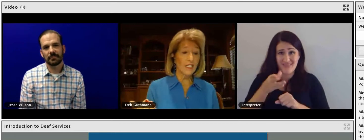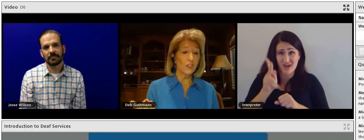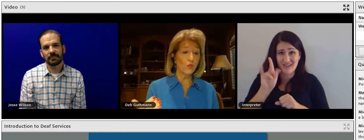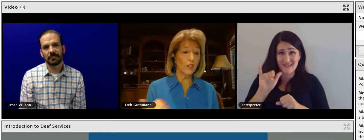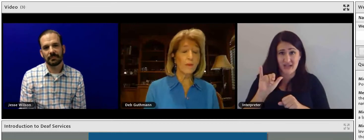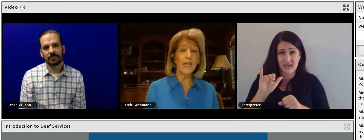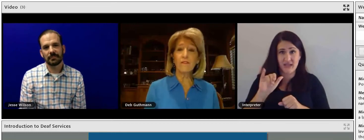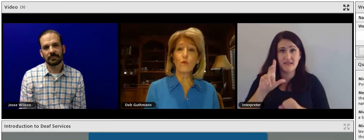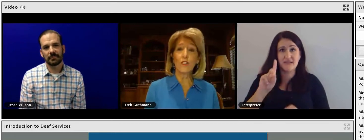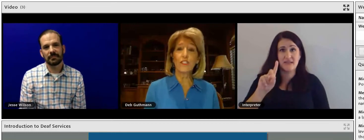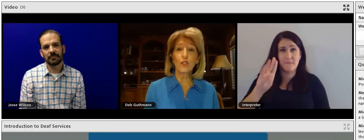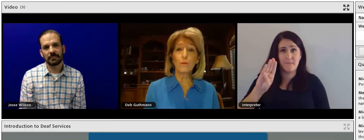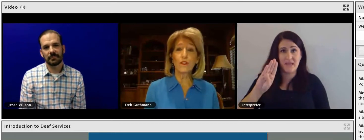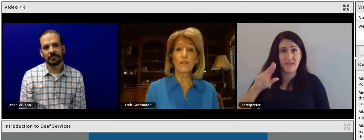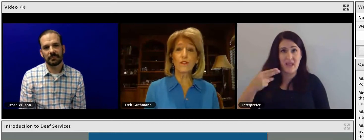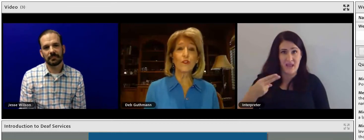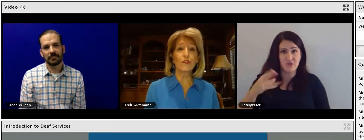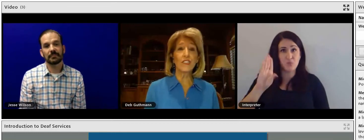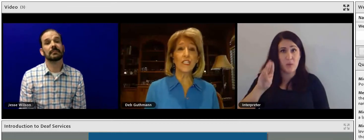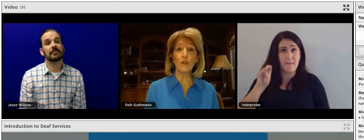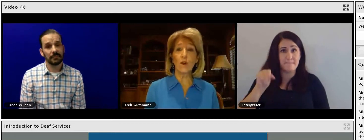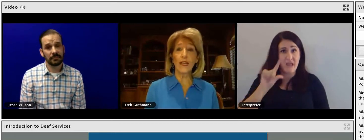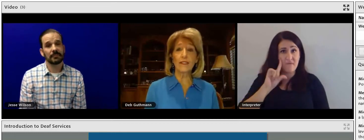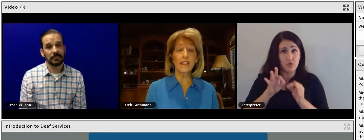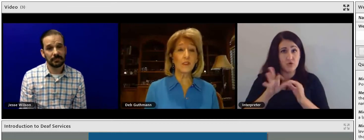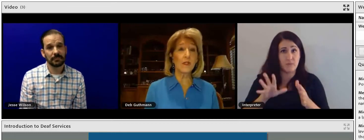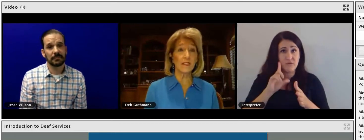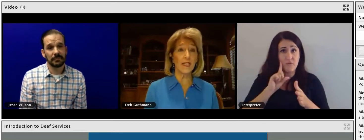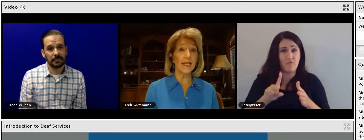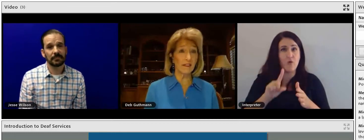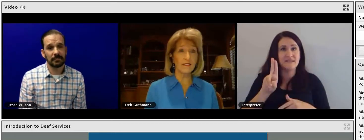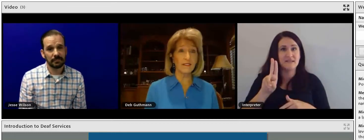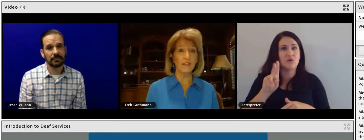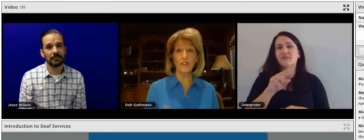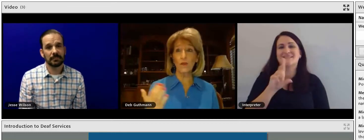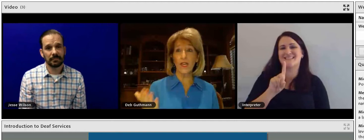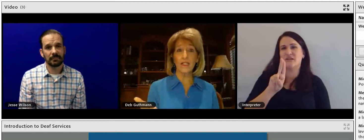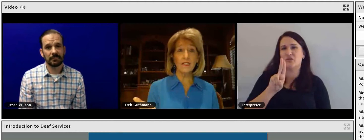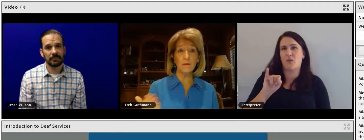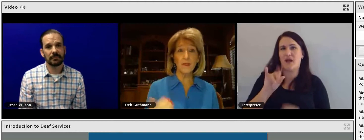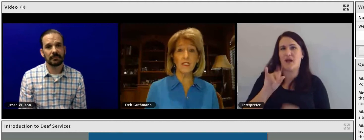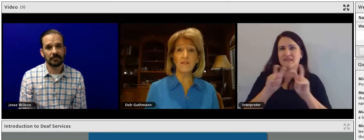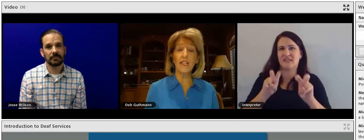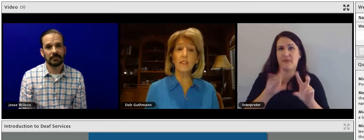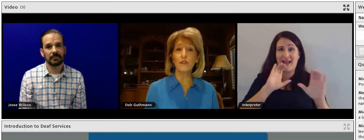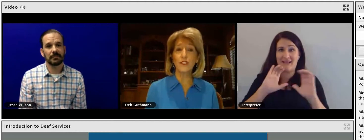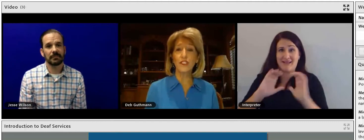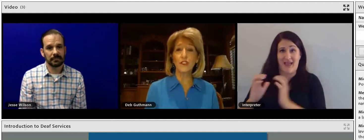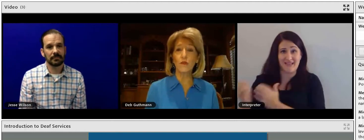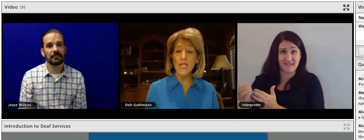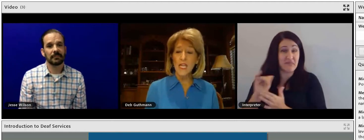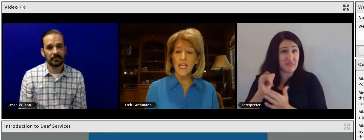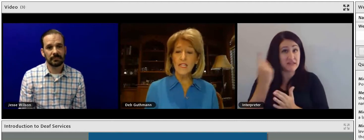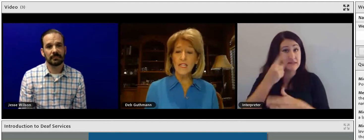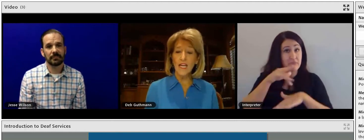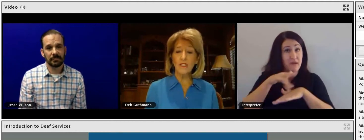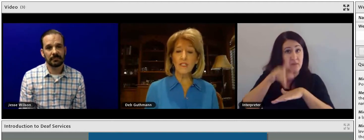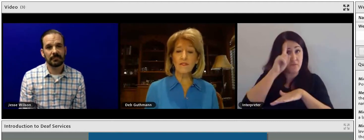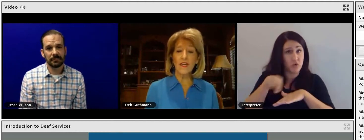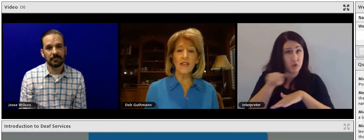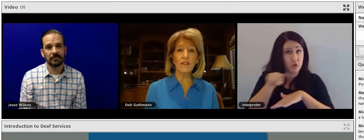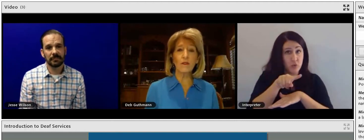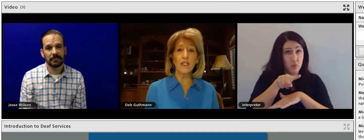Kentucky, DBH will pay for interpreters for DUI assessments and classes. So that is something available to